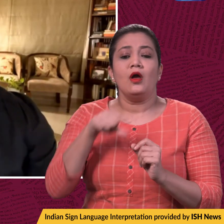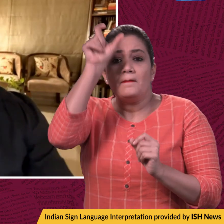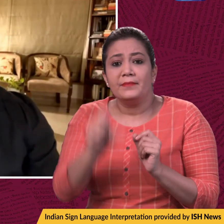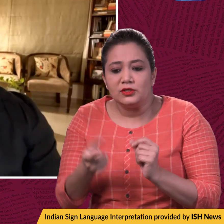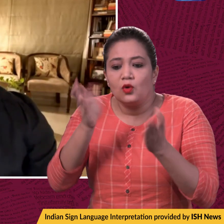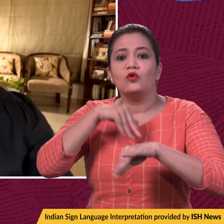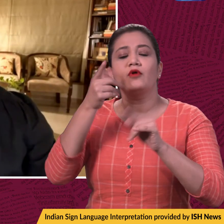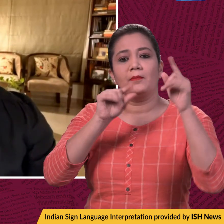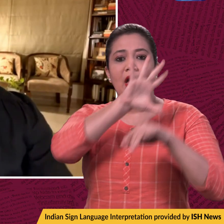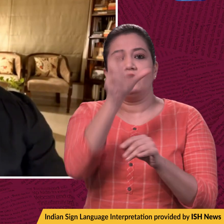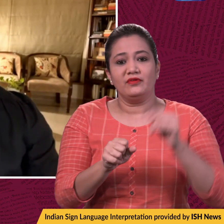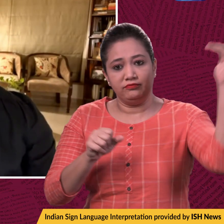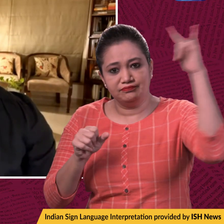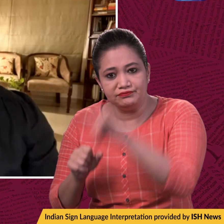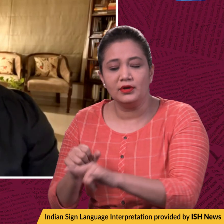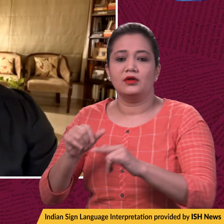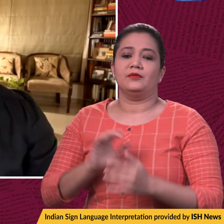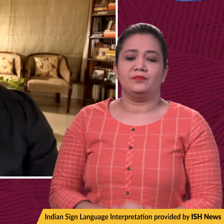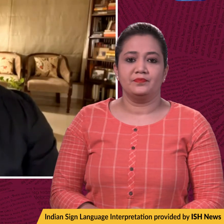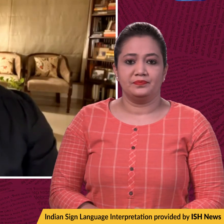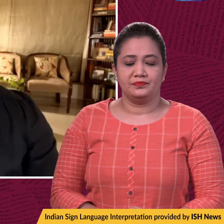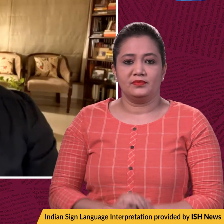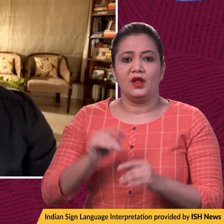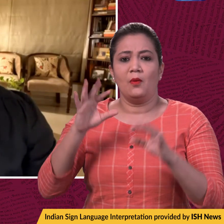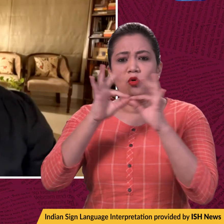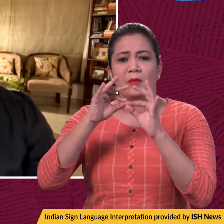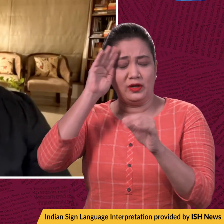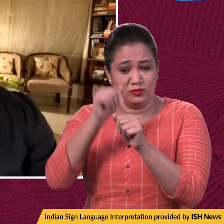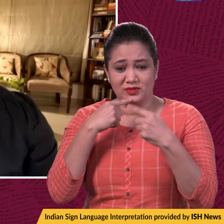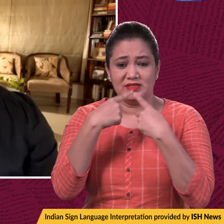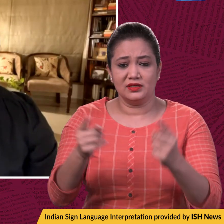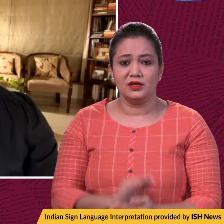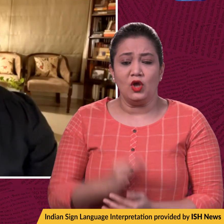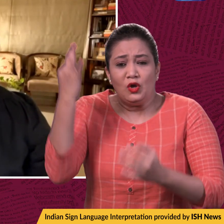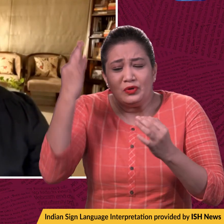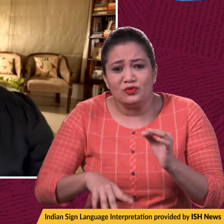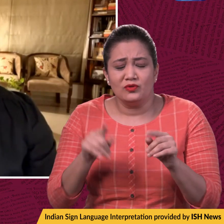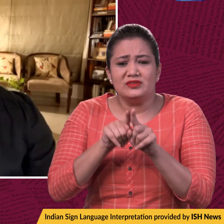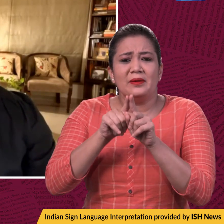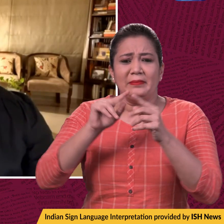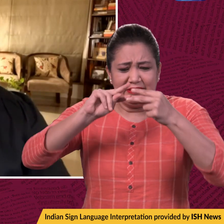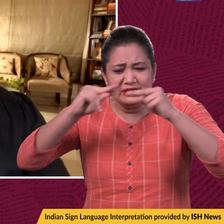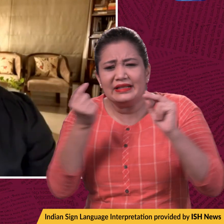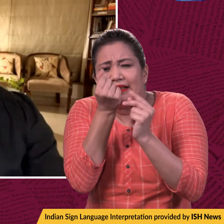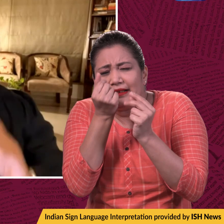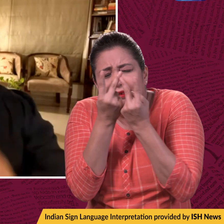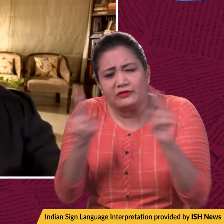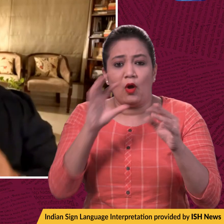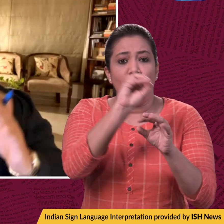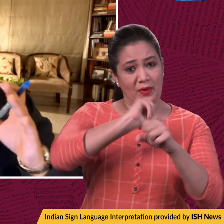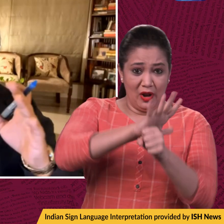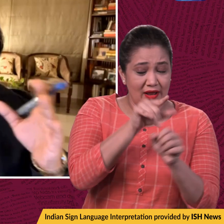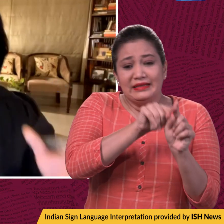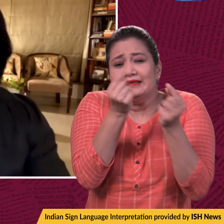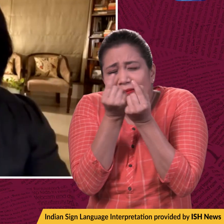had arrived from South Africa to Queensland. According to a report in Bloomberg, the new lineage is about half a gene